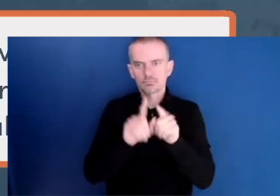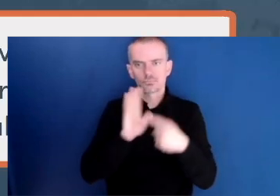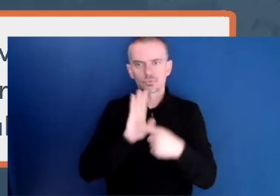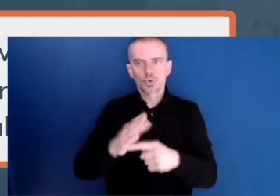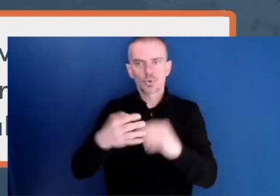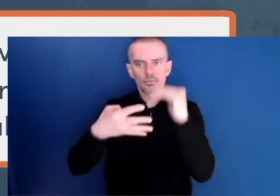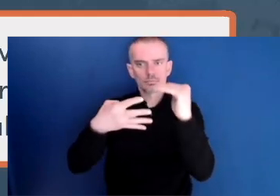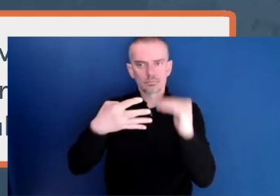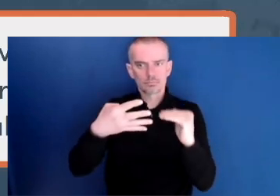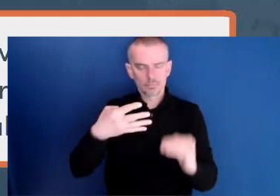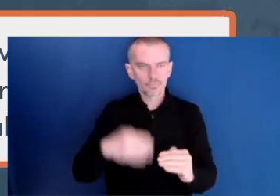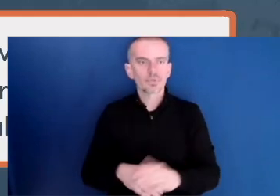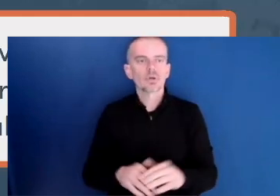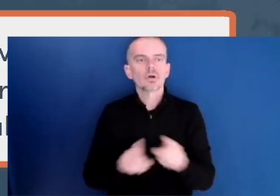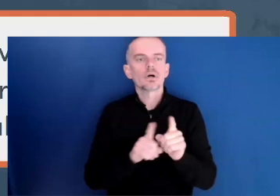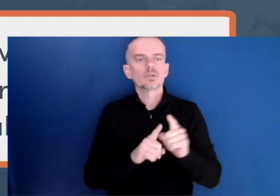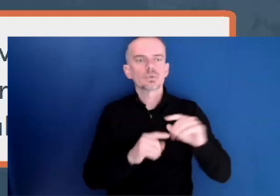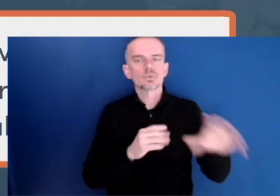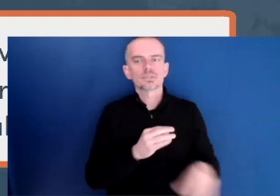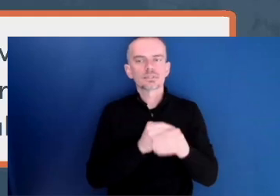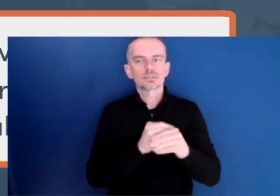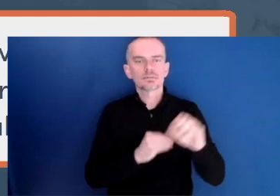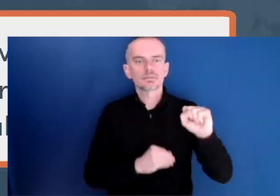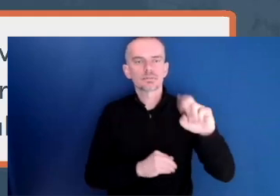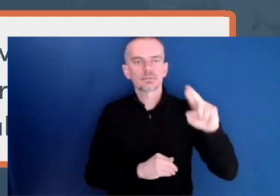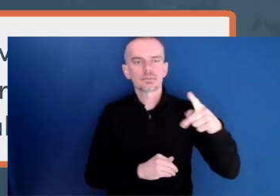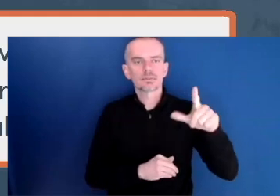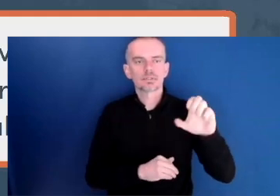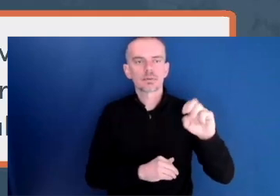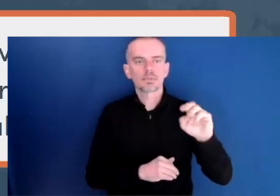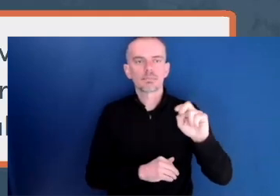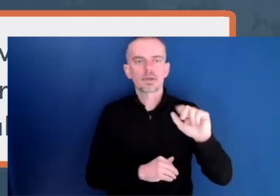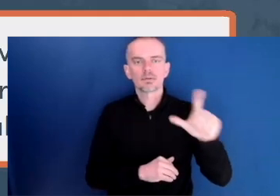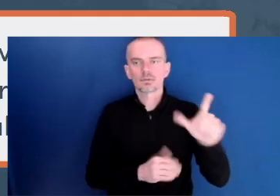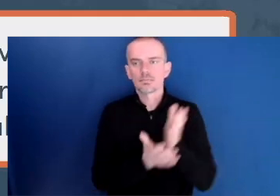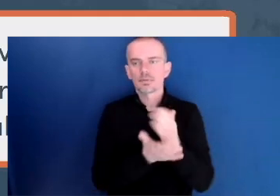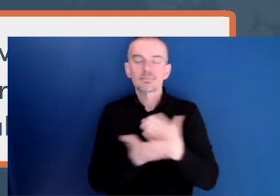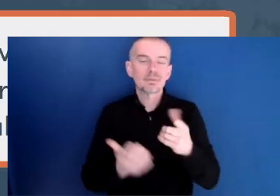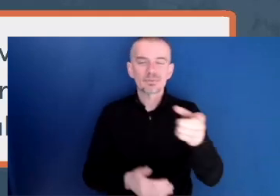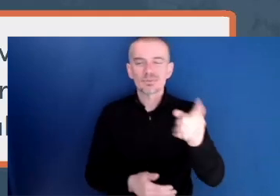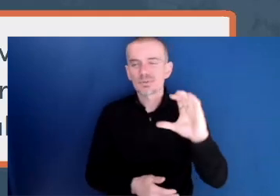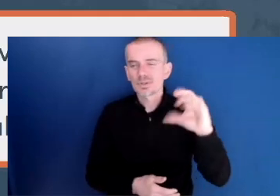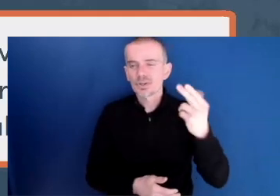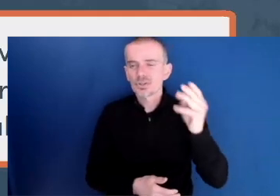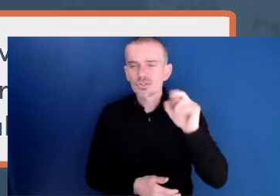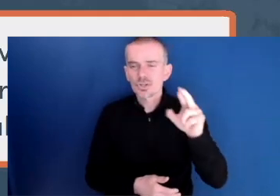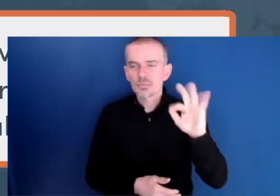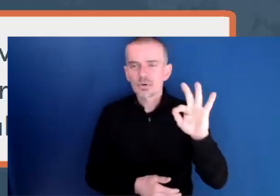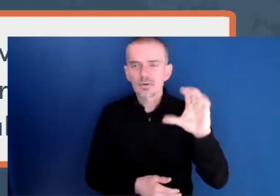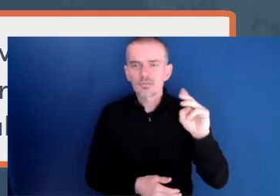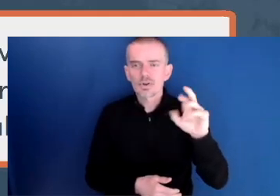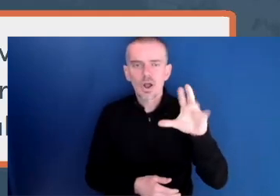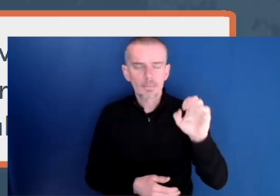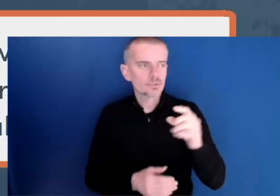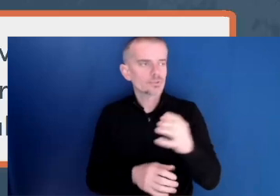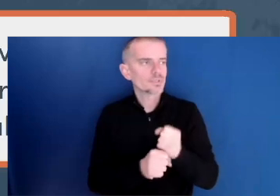budgets. So those might be needed. Let's just say you're, I don't know, a chamber of commerce and you're receiving tax revenues and you have a